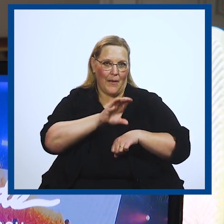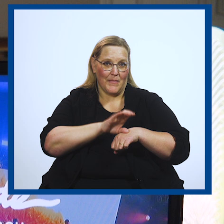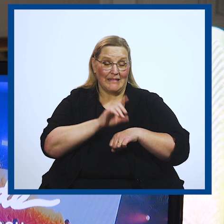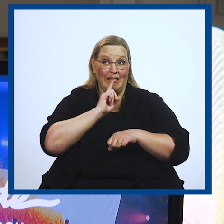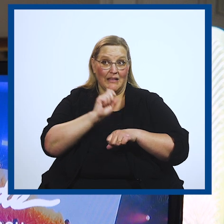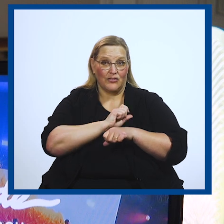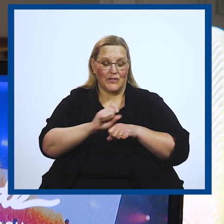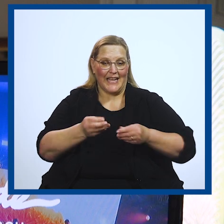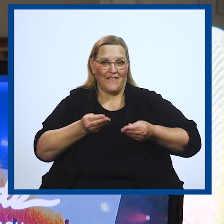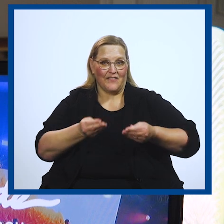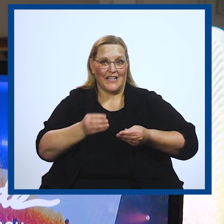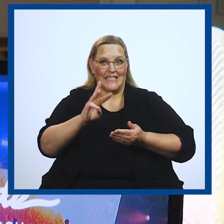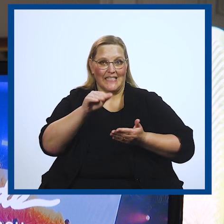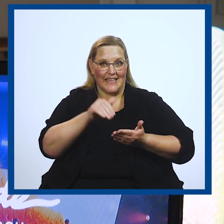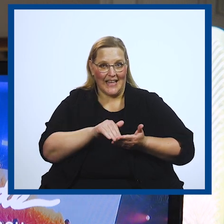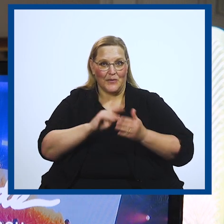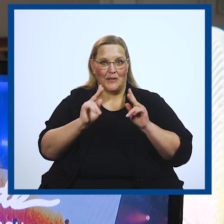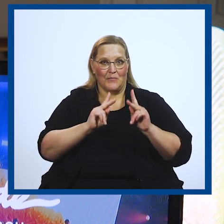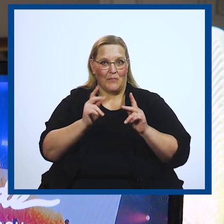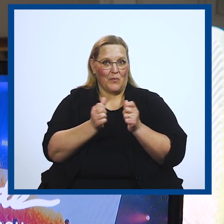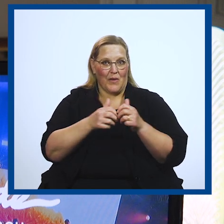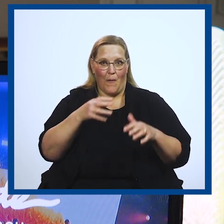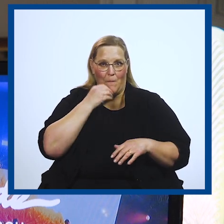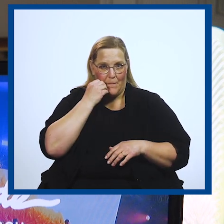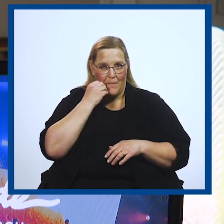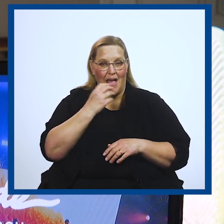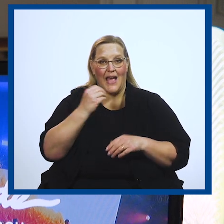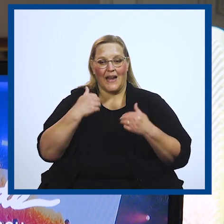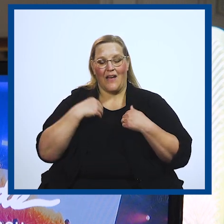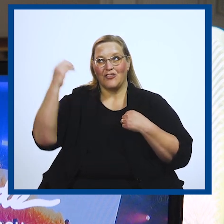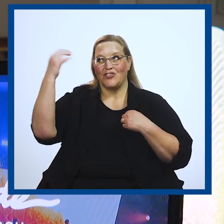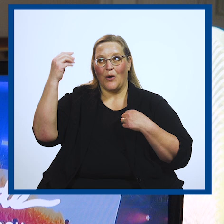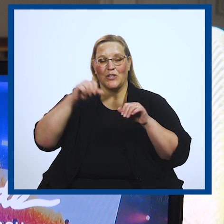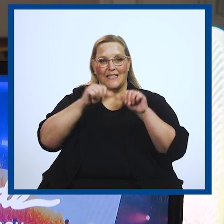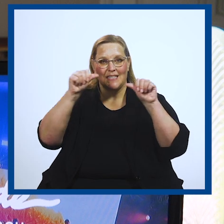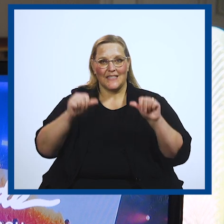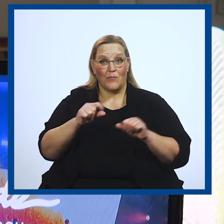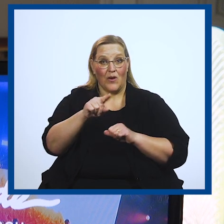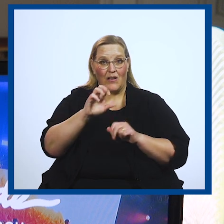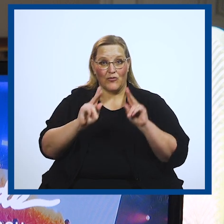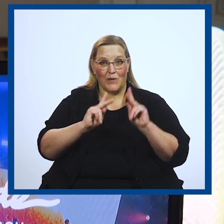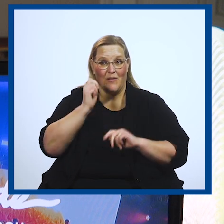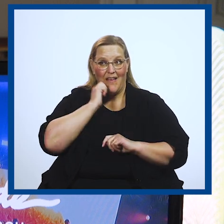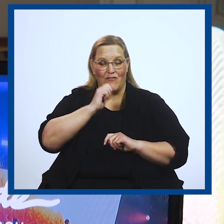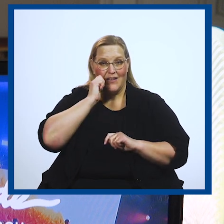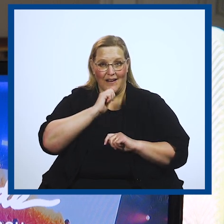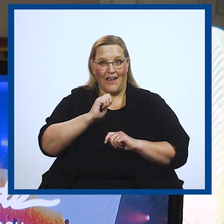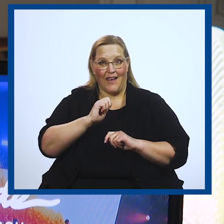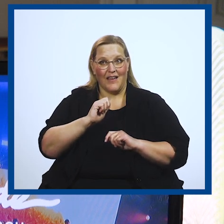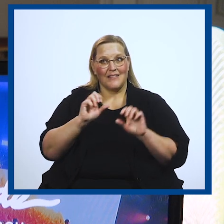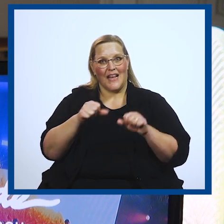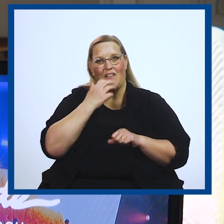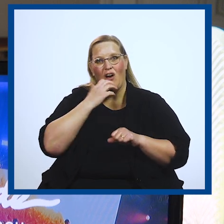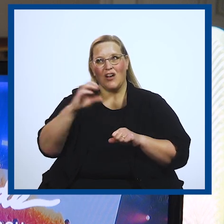have fed 6,000 homeless folks and have a shower system where 100 people a day are actually getting hot showers,